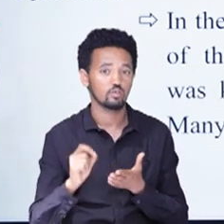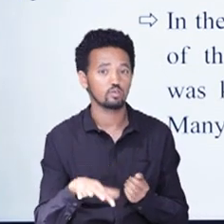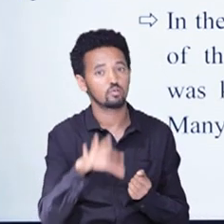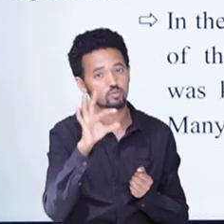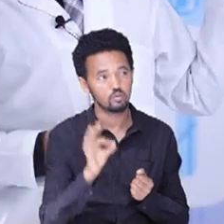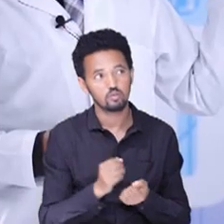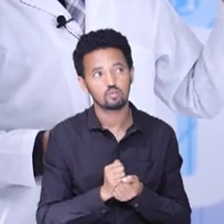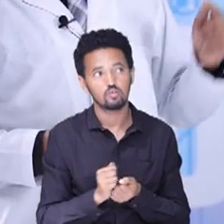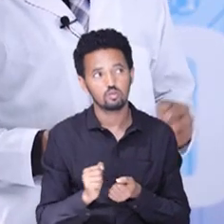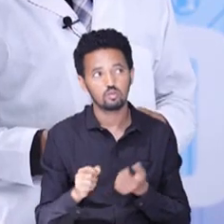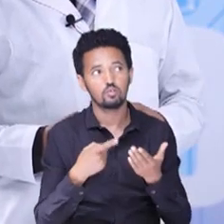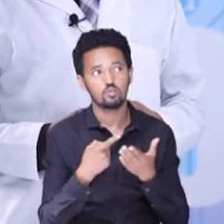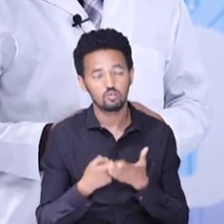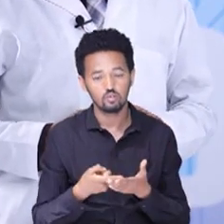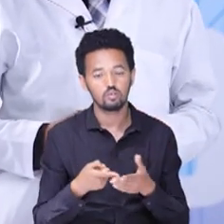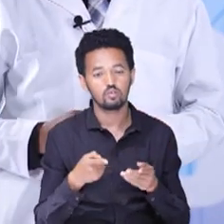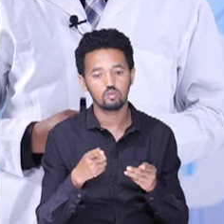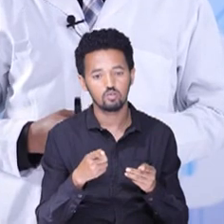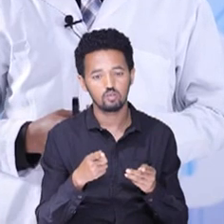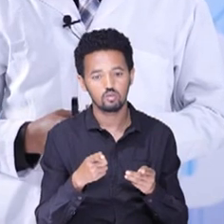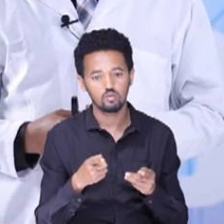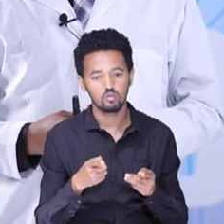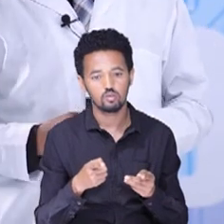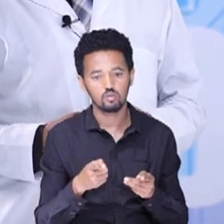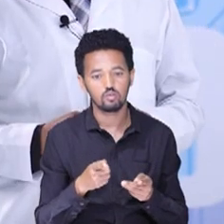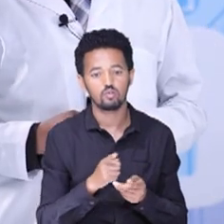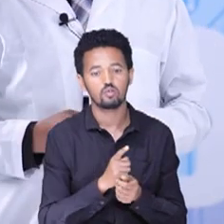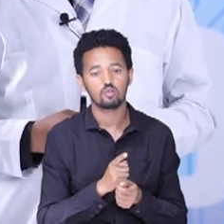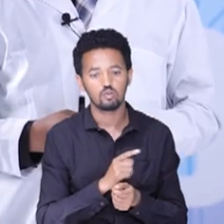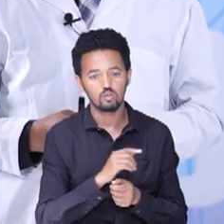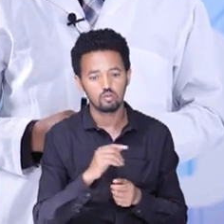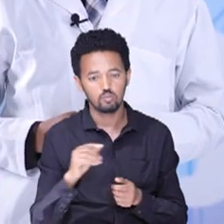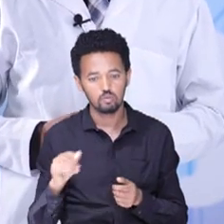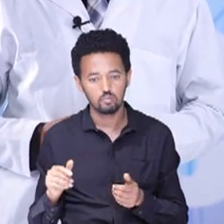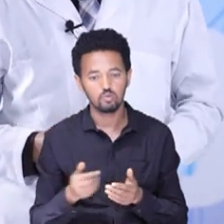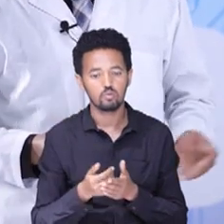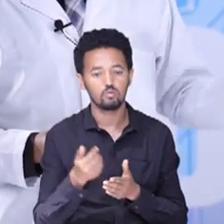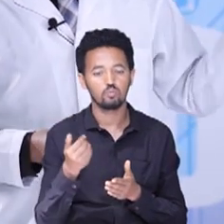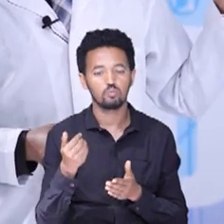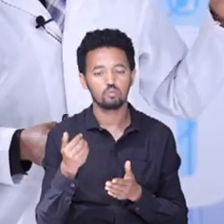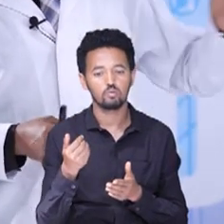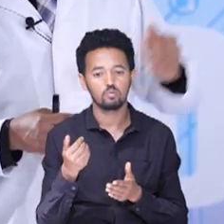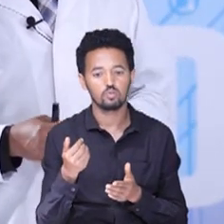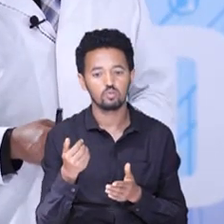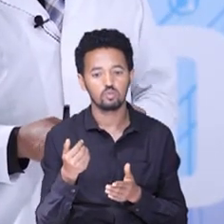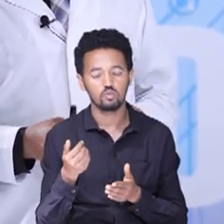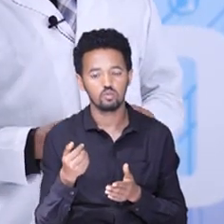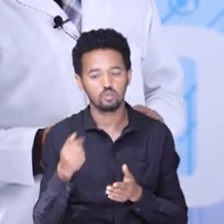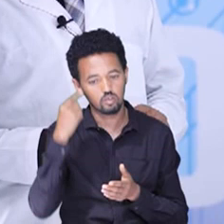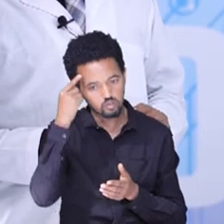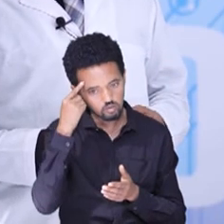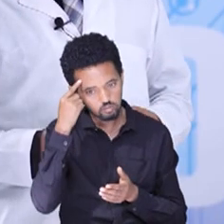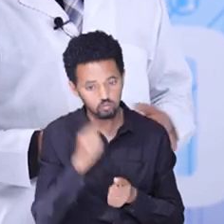an article was published in the Nationalist Problem by Walalling Makonnen. This article